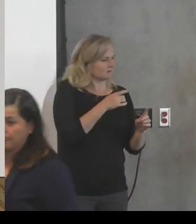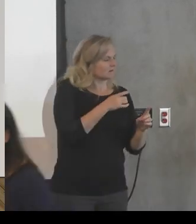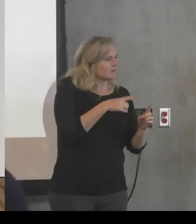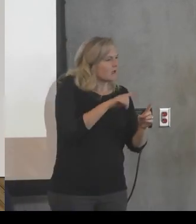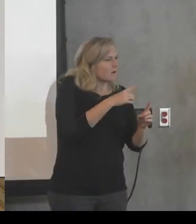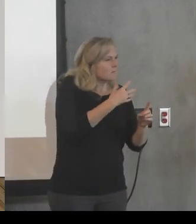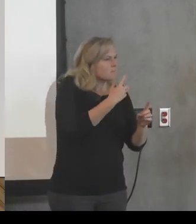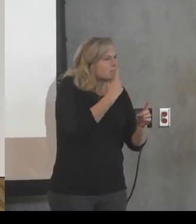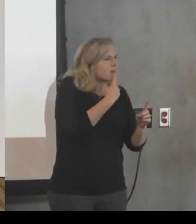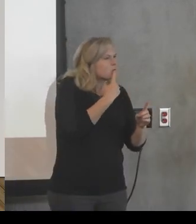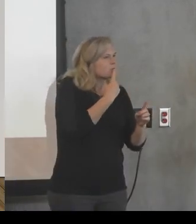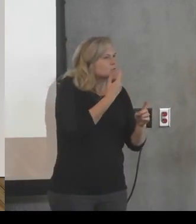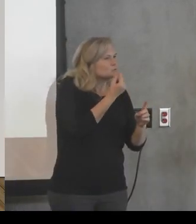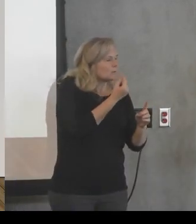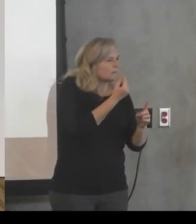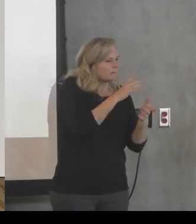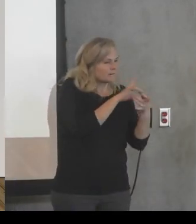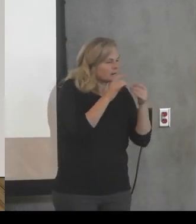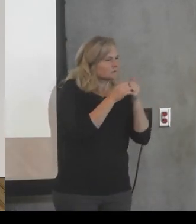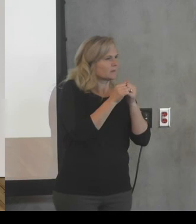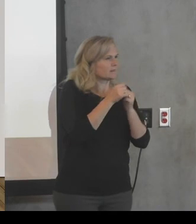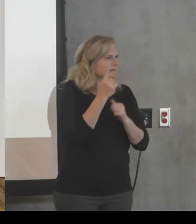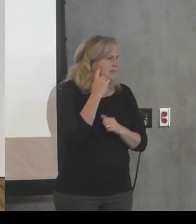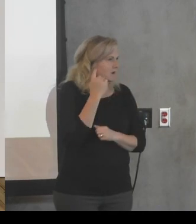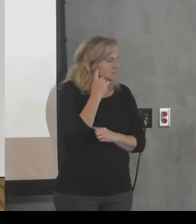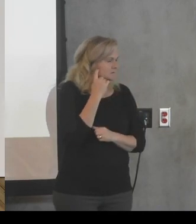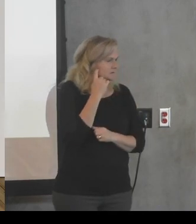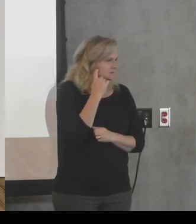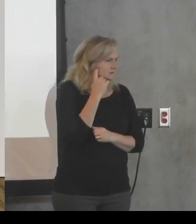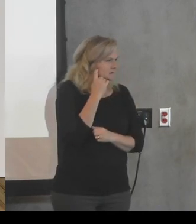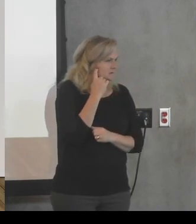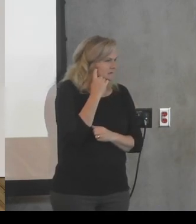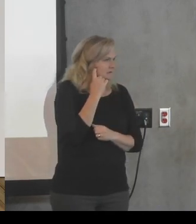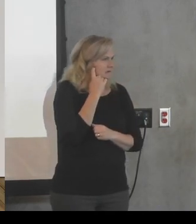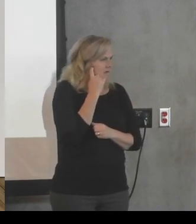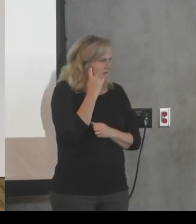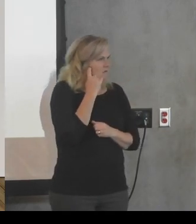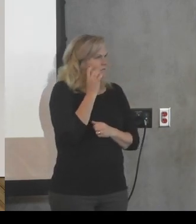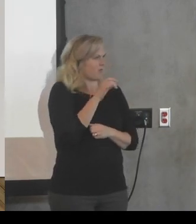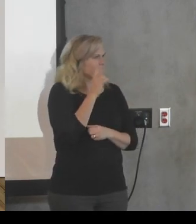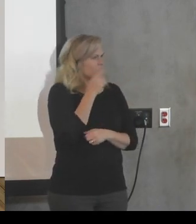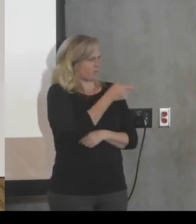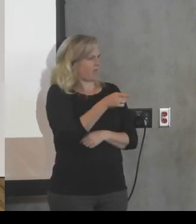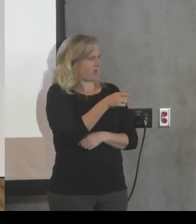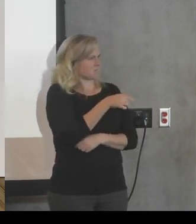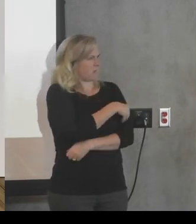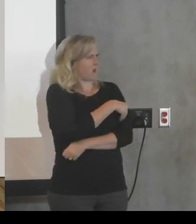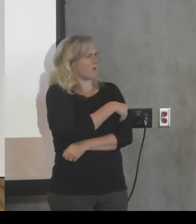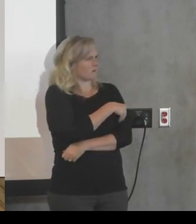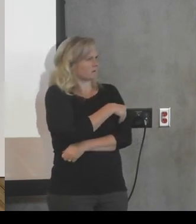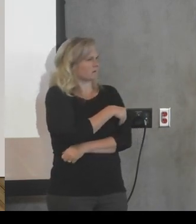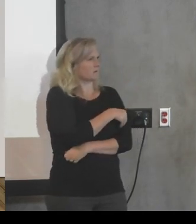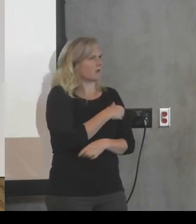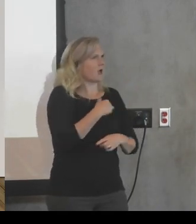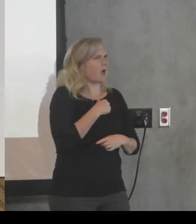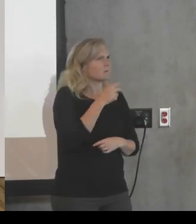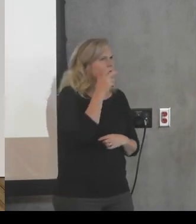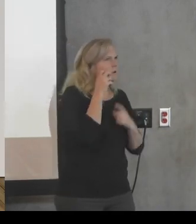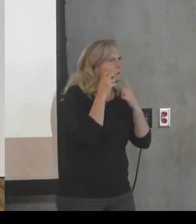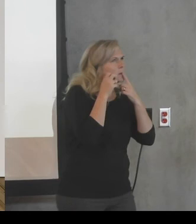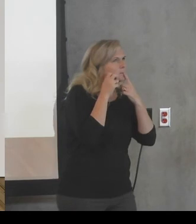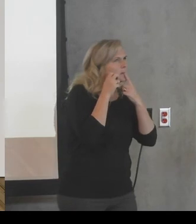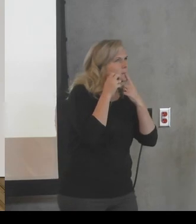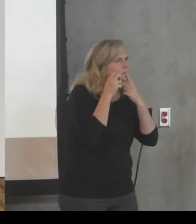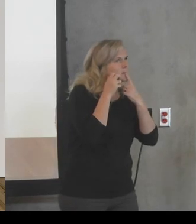sounds that they're making. So that's a really powerful way for kids to figure out what's going on, what sounds they're hearing, what they're actually